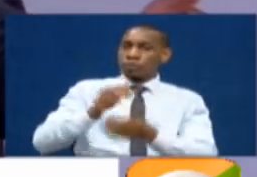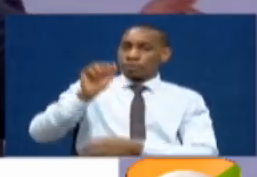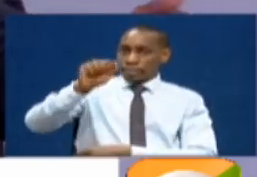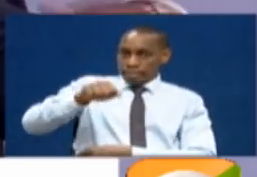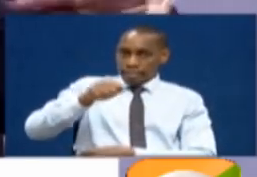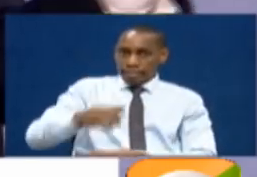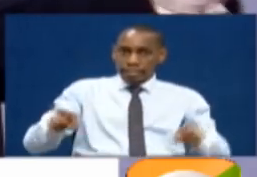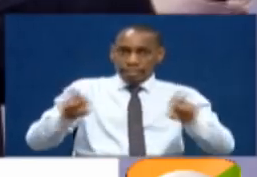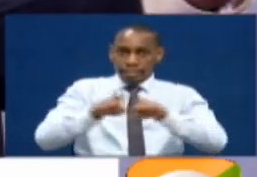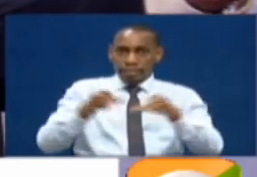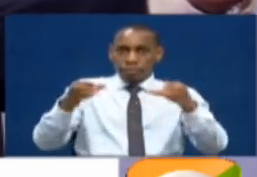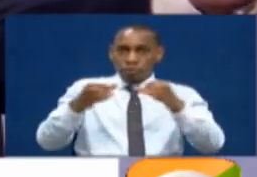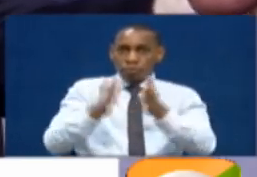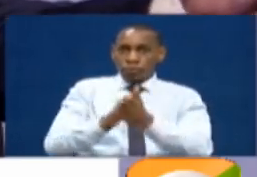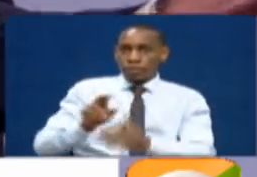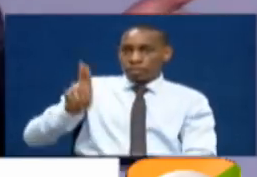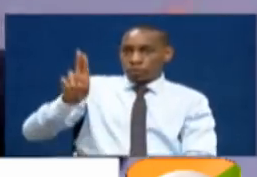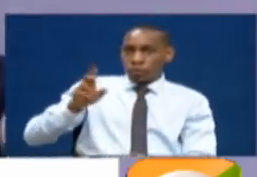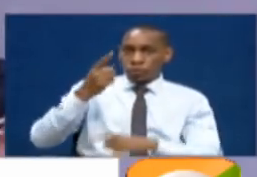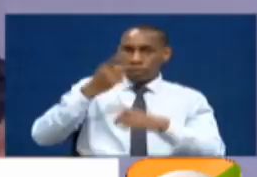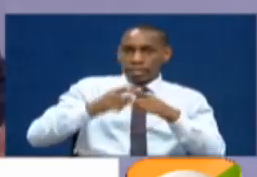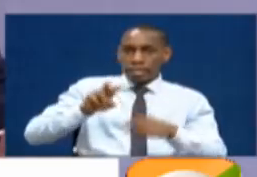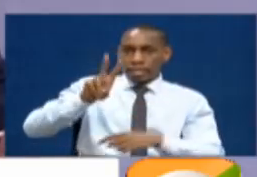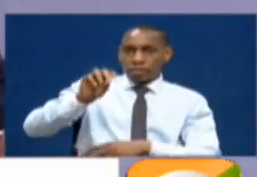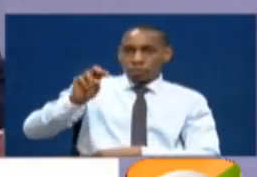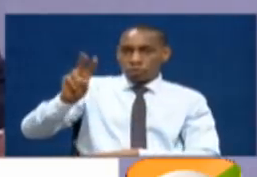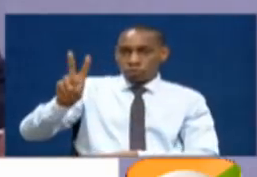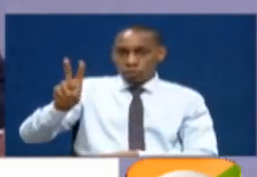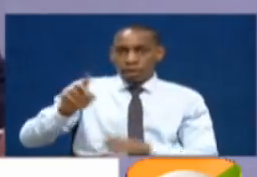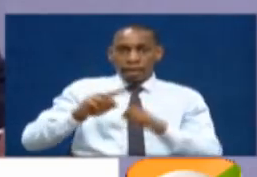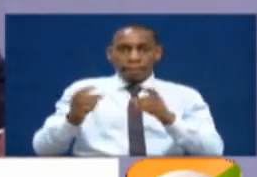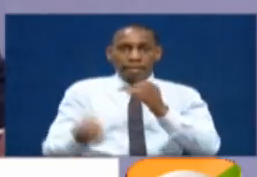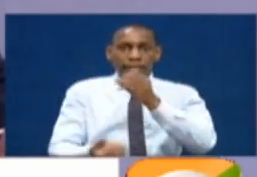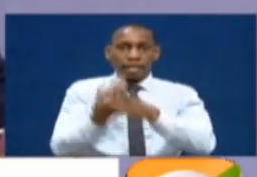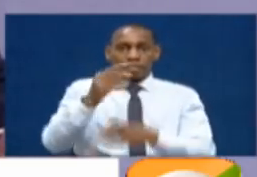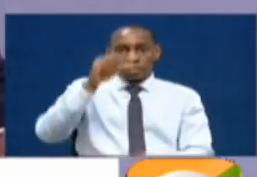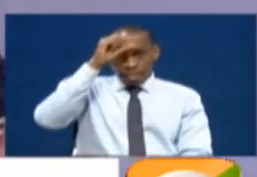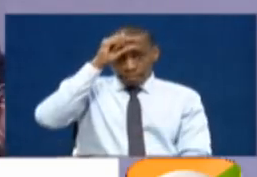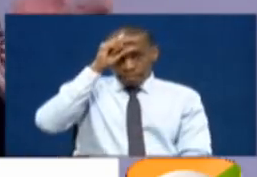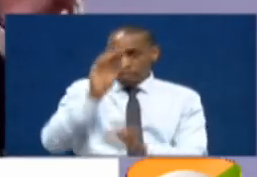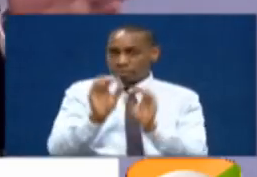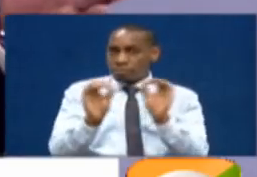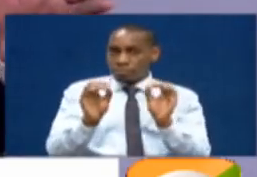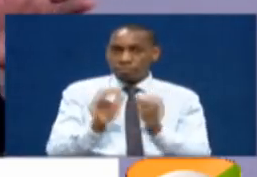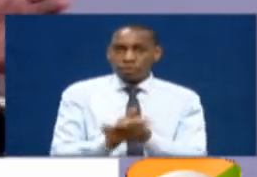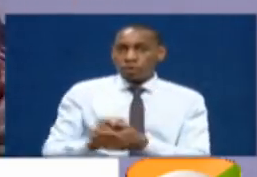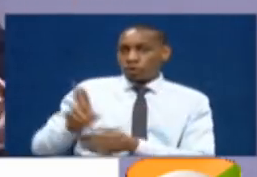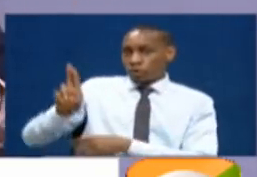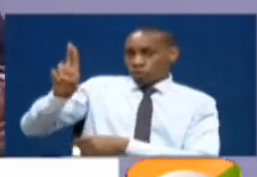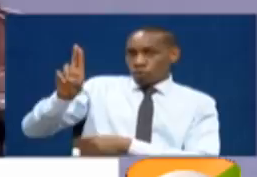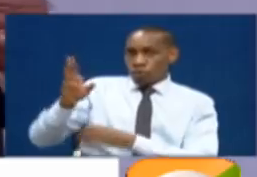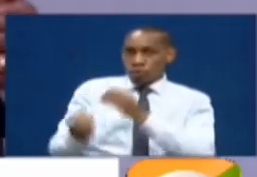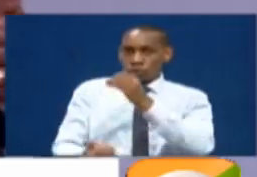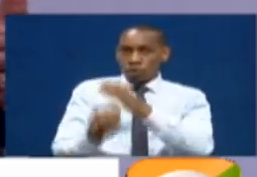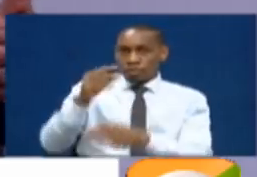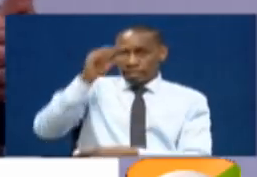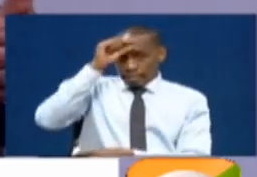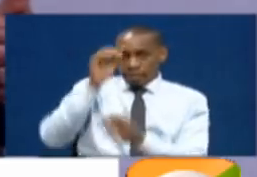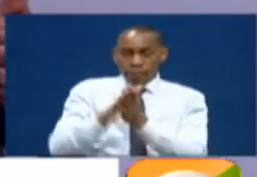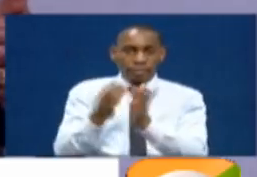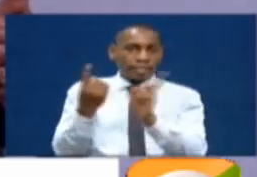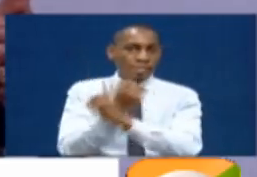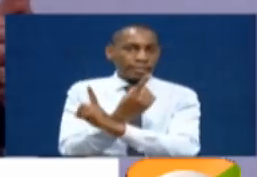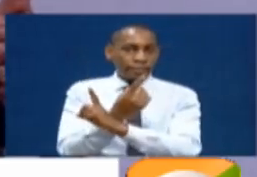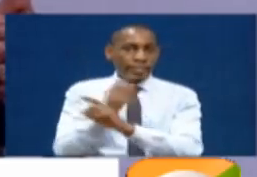Kenyatta in 2002, but we did not form government. Mm-hmm. All right? He has formed government with a different